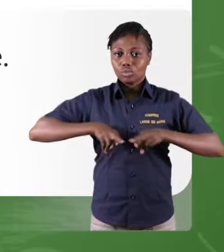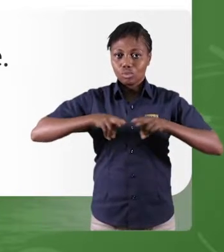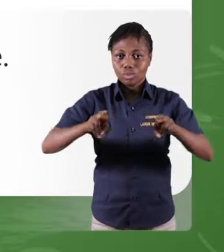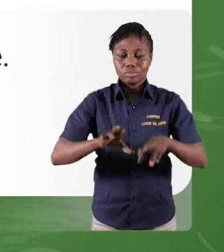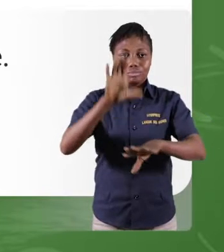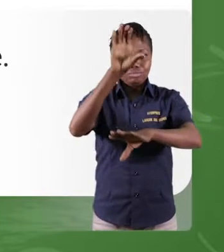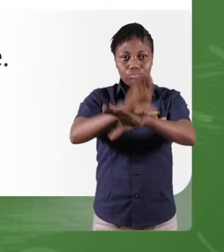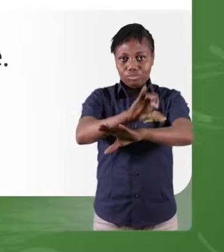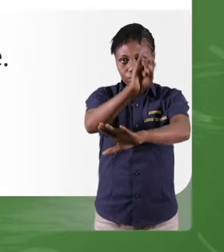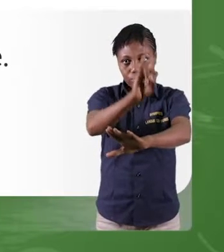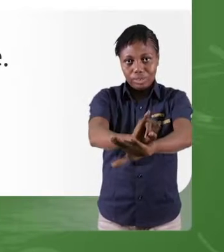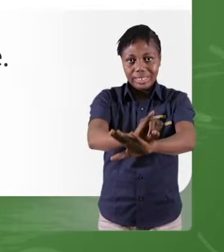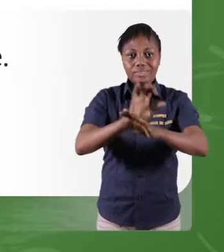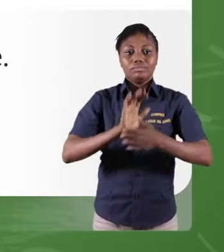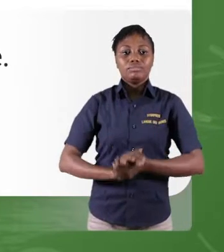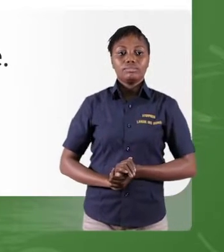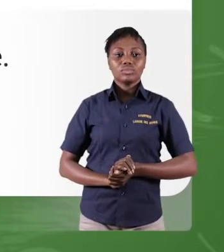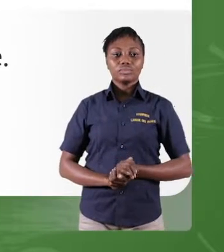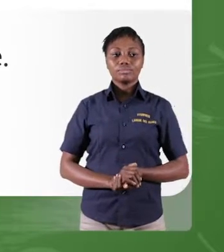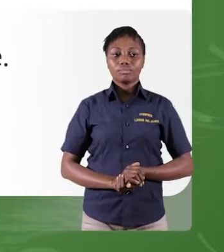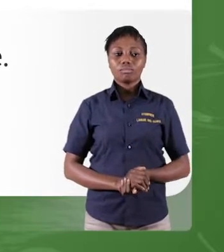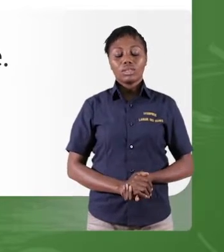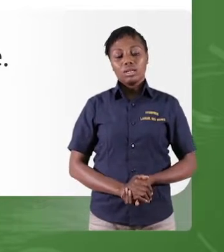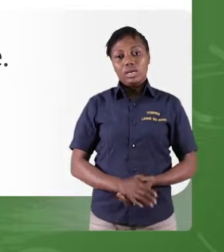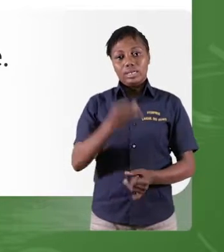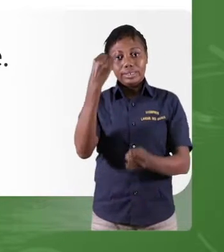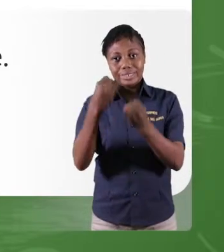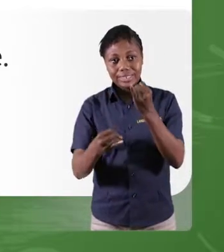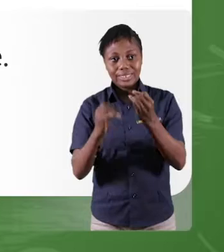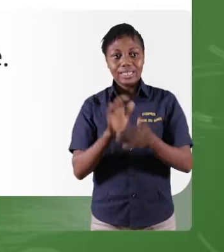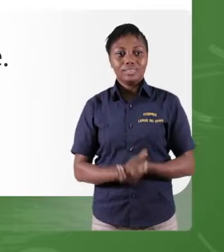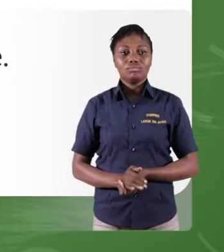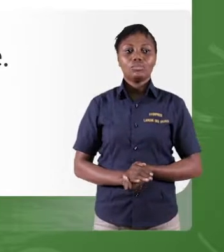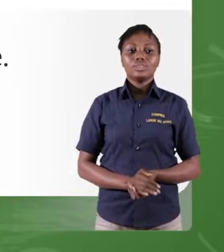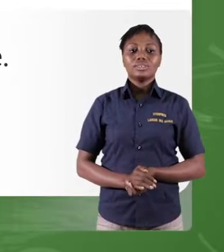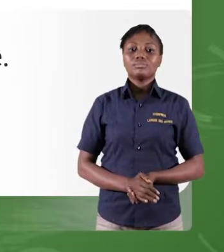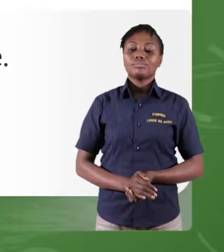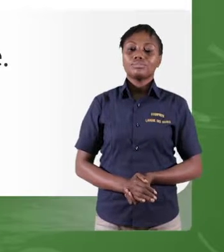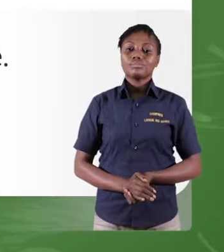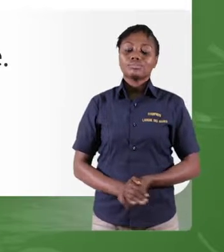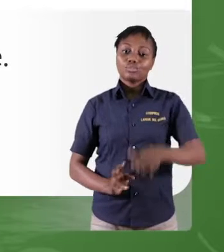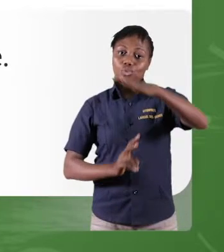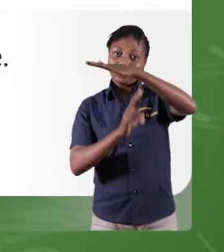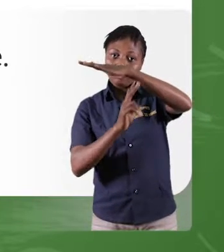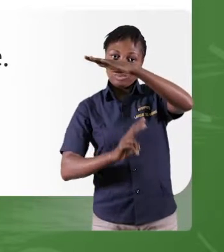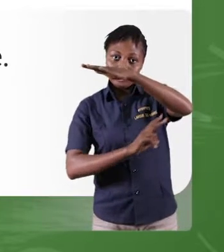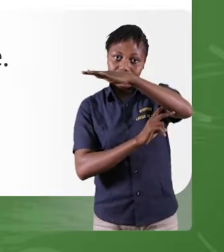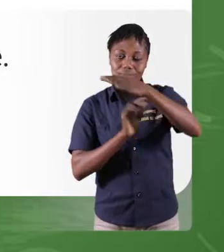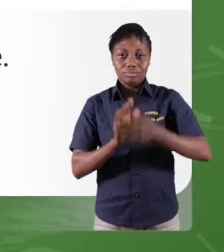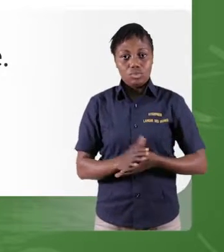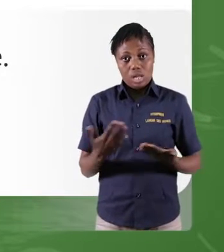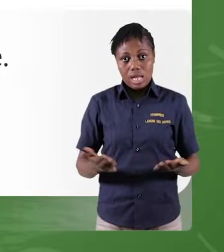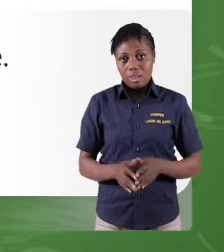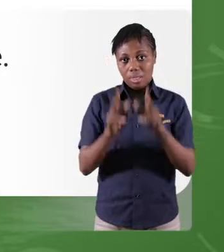highways in Côte d'Ivoire. And the last one, people build bridges on rivers. Yes, so we